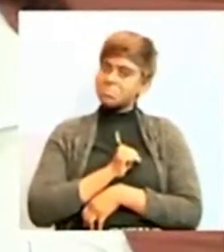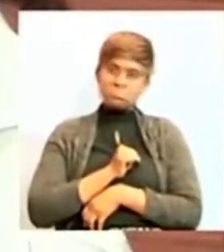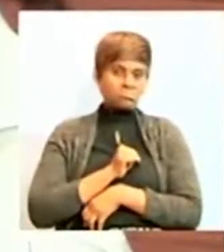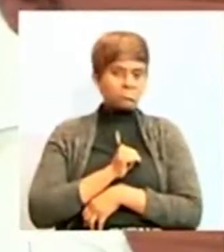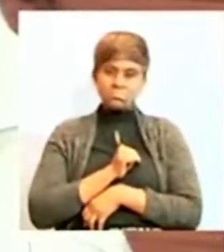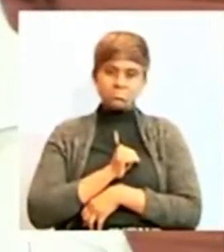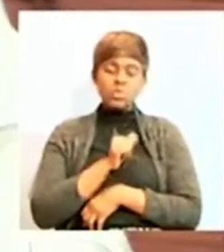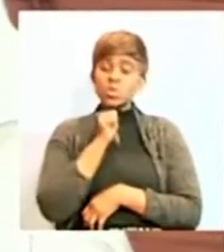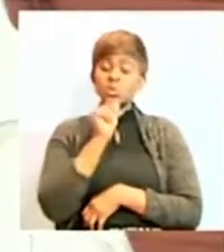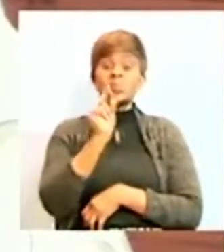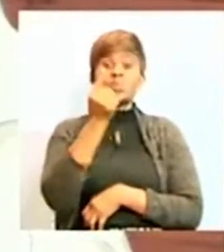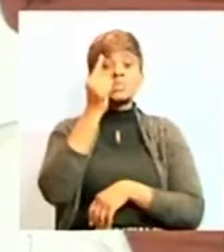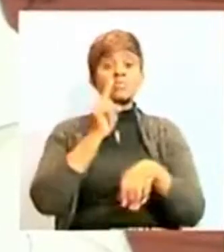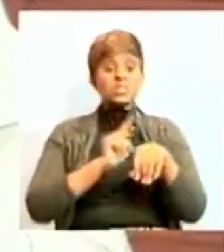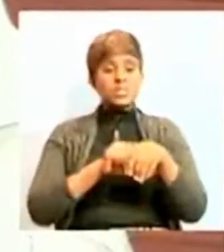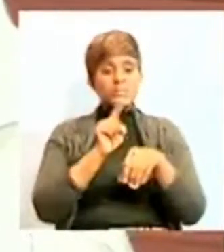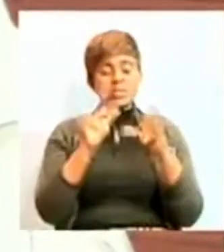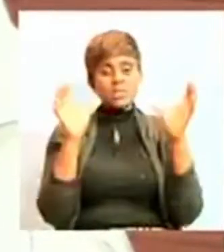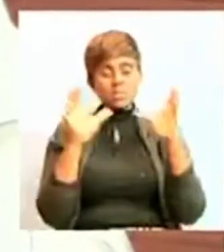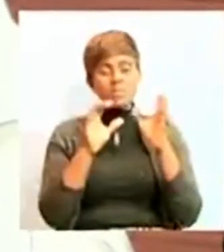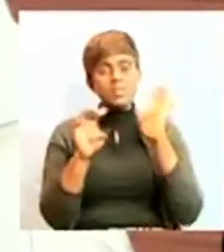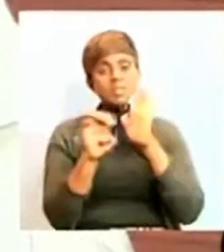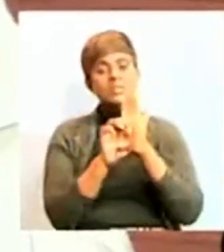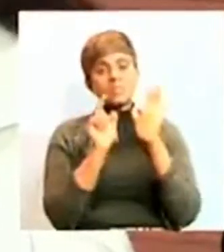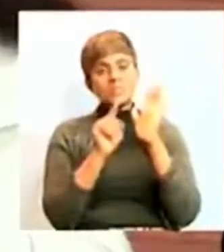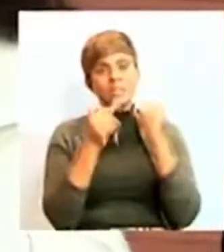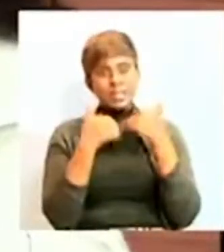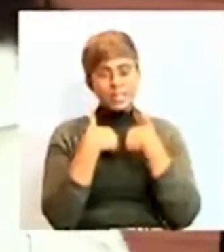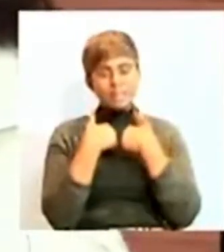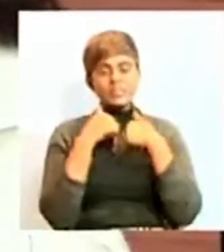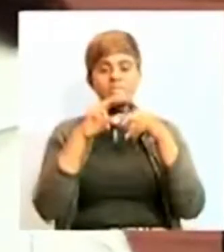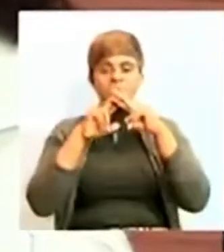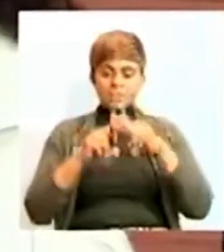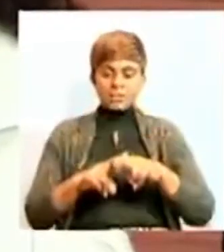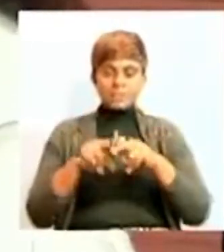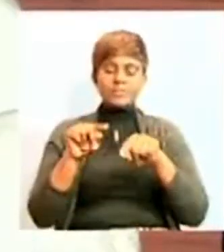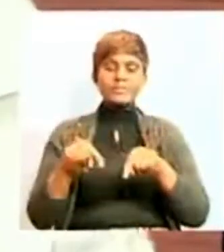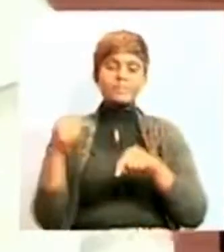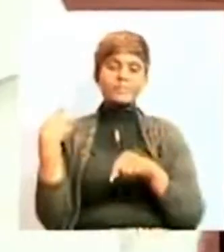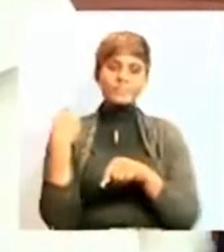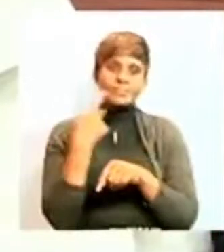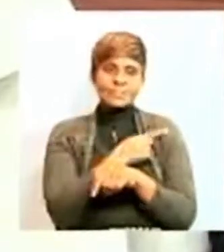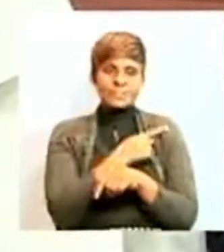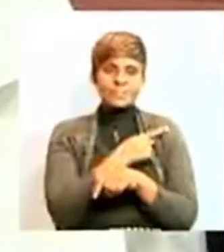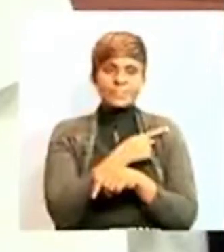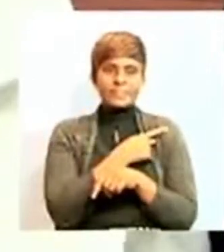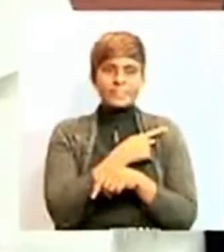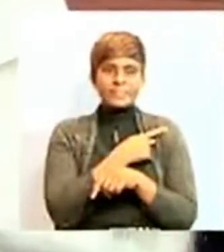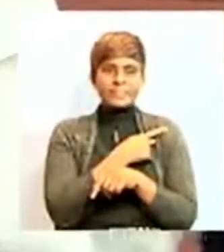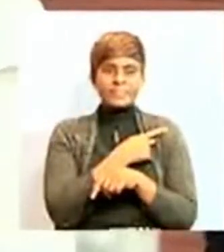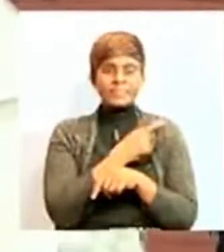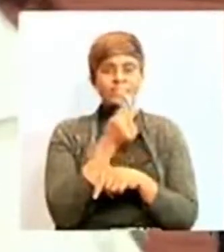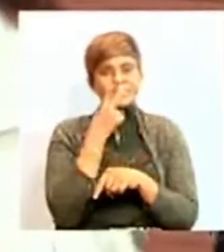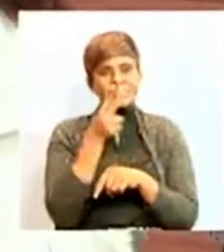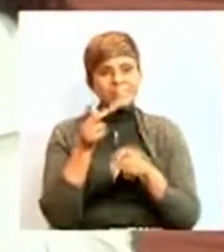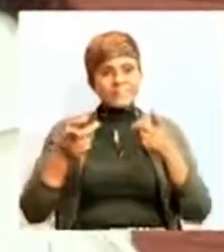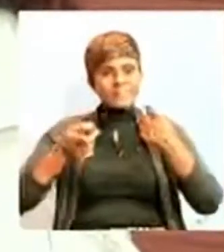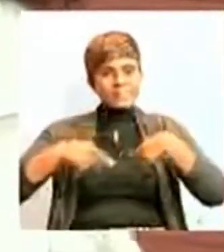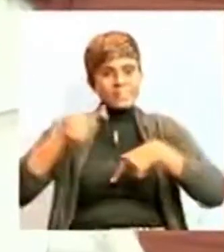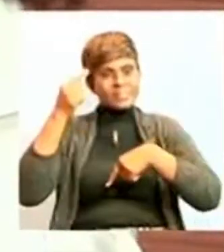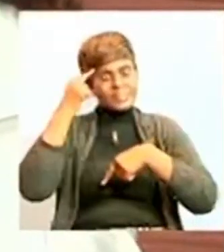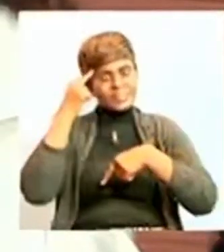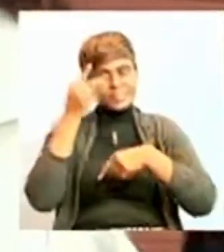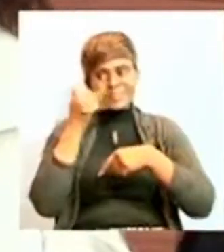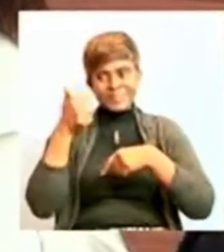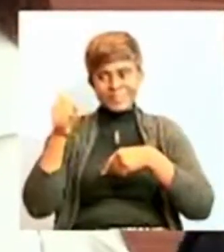not the first time that a committee of such has been sitting at Parliament. And I think also local government, you